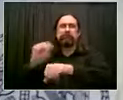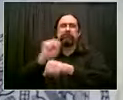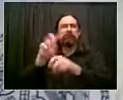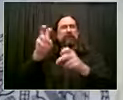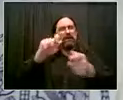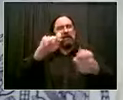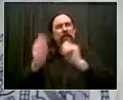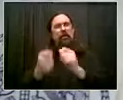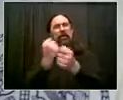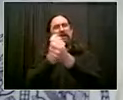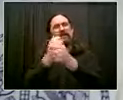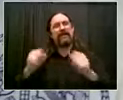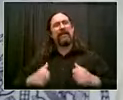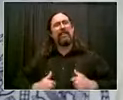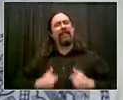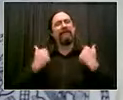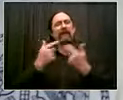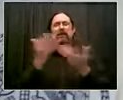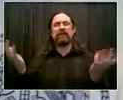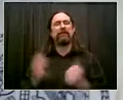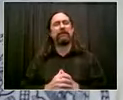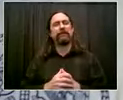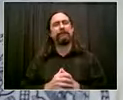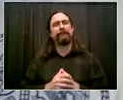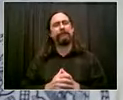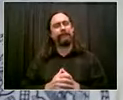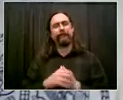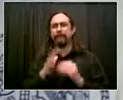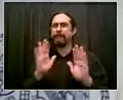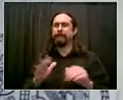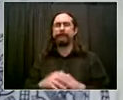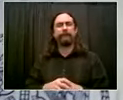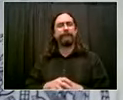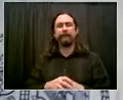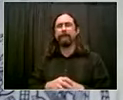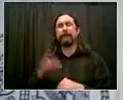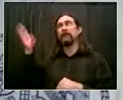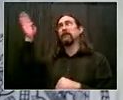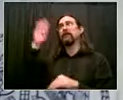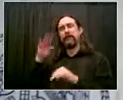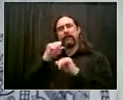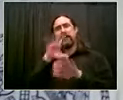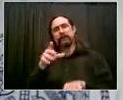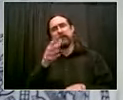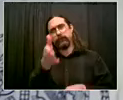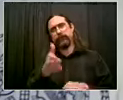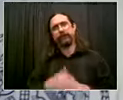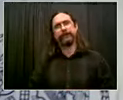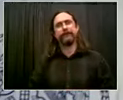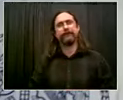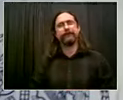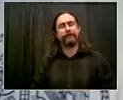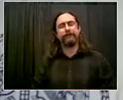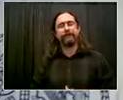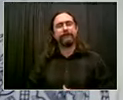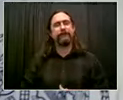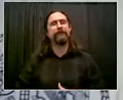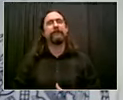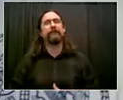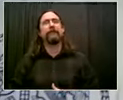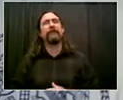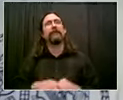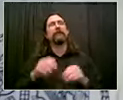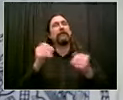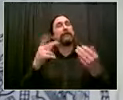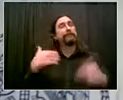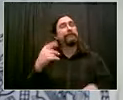All right. Now, this bill to reform parole, to make sure that people come back safely, to